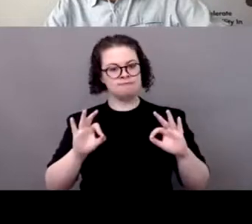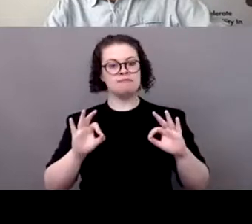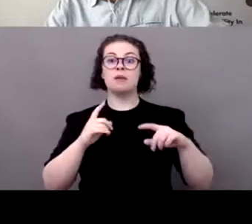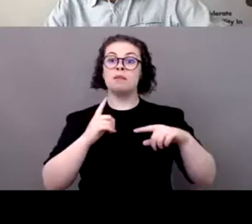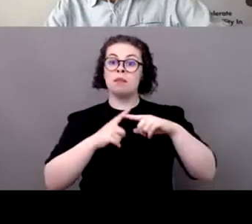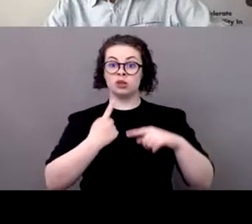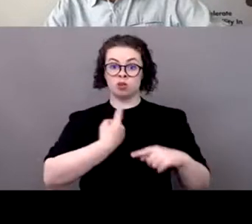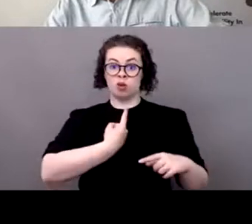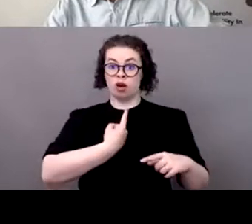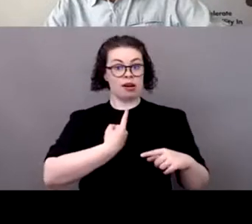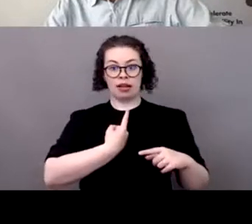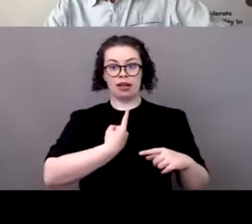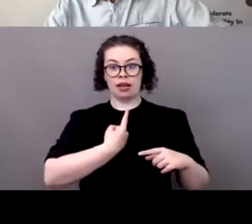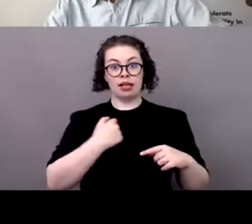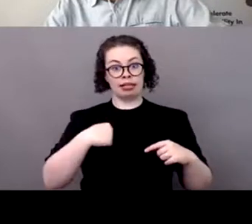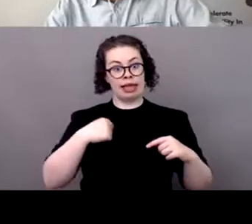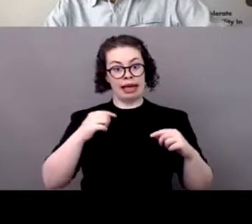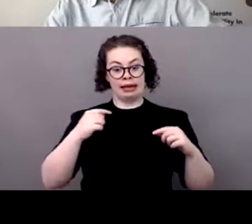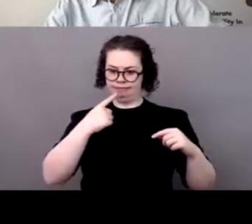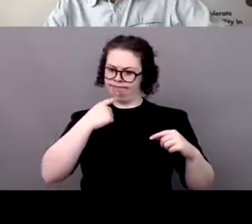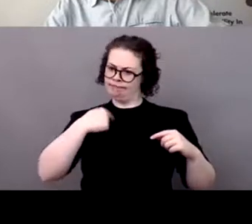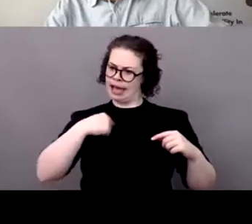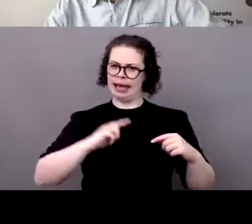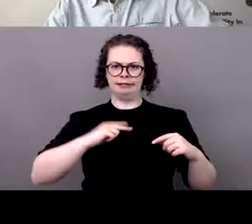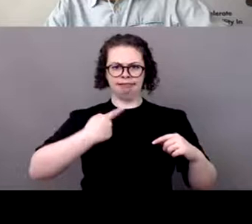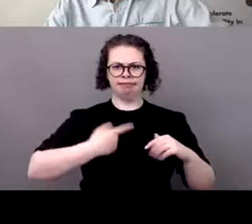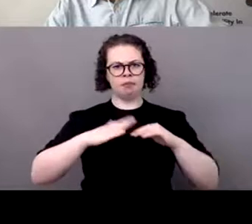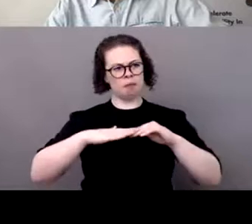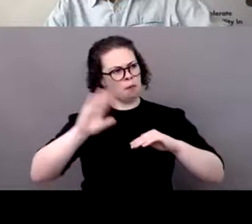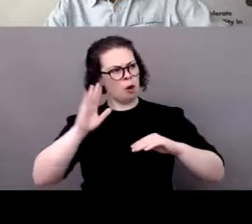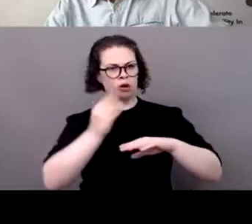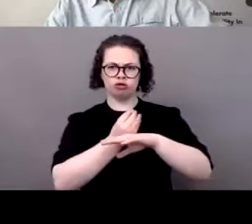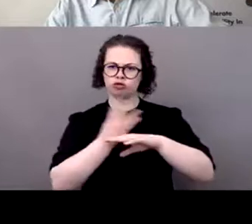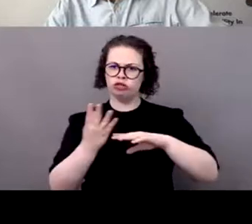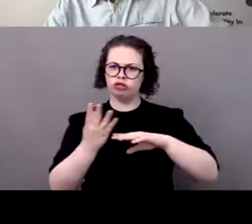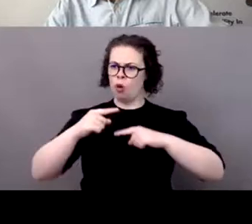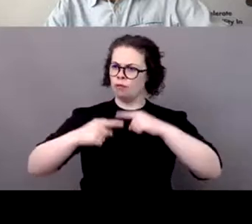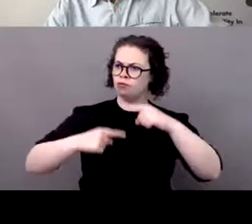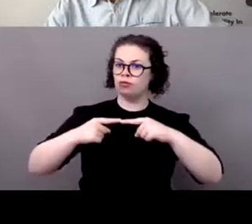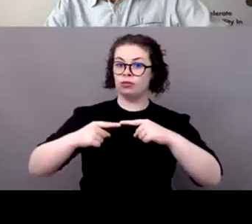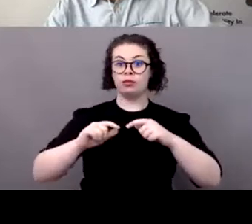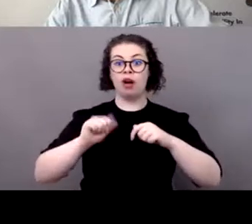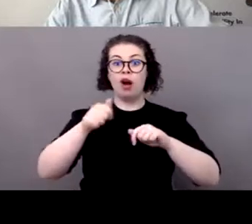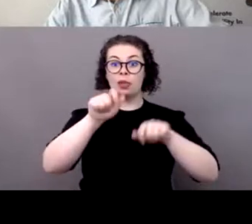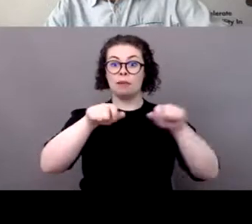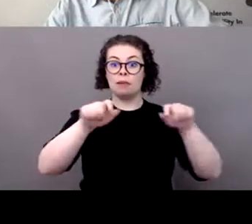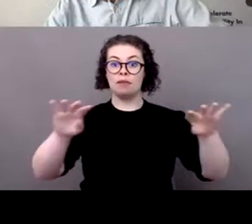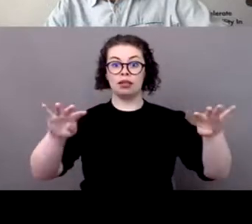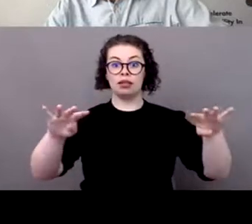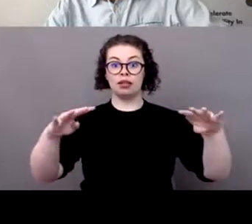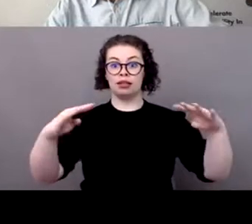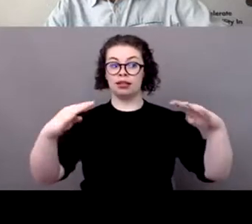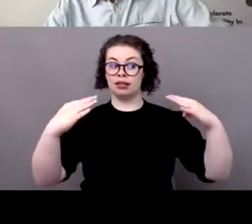many people around the sport. And this is something